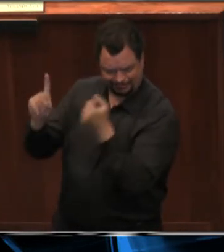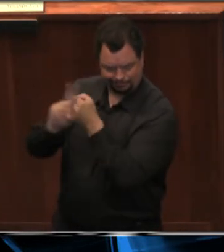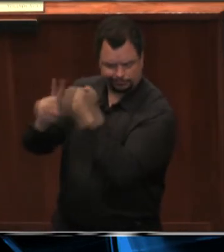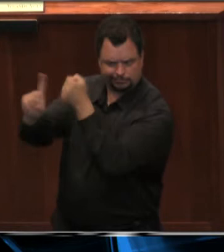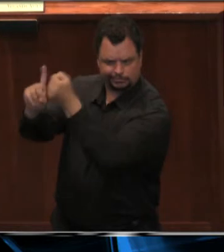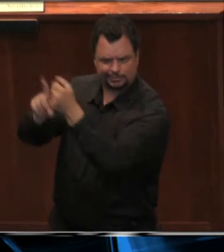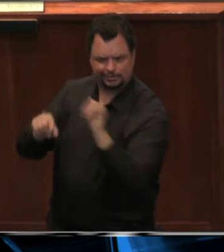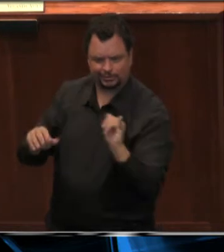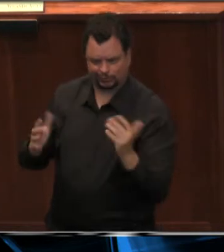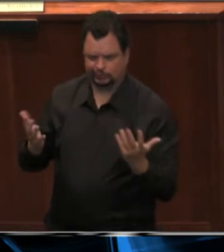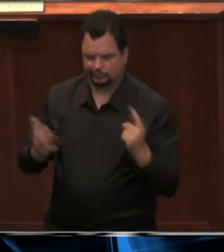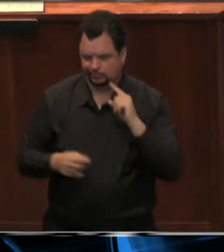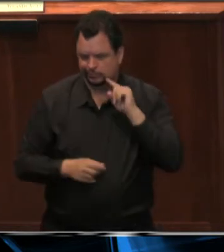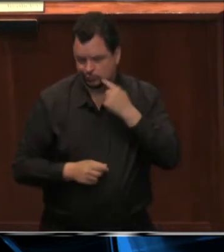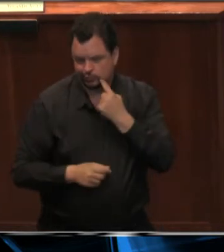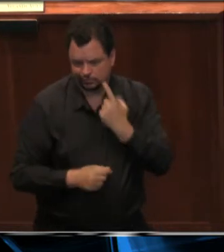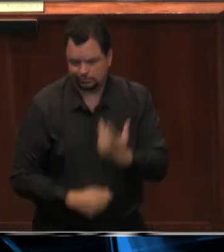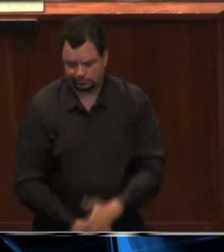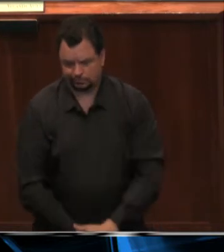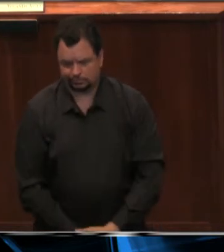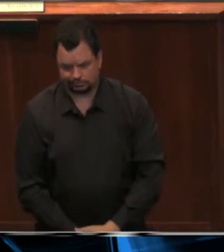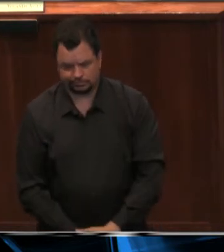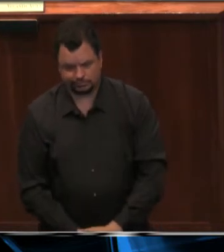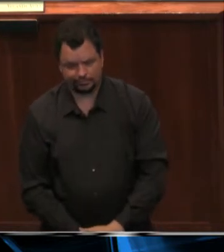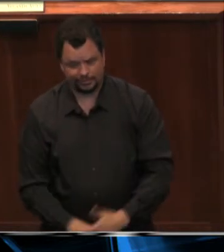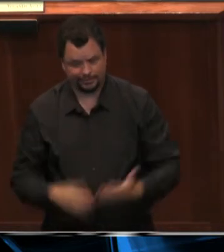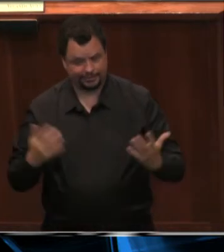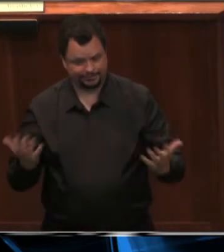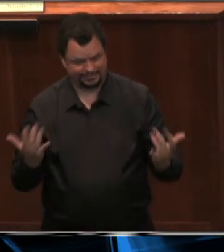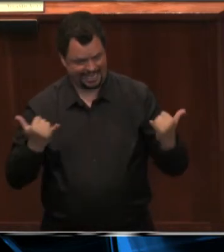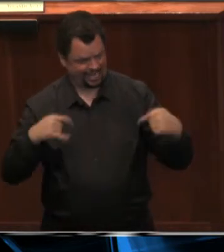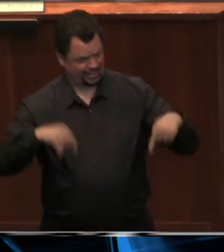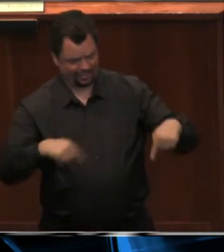So looking a little bit closer about what that may mean for El Paso County.